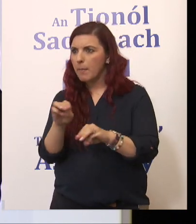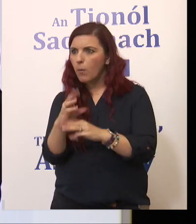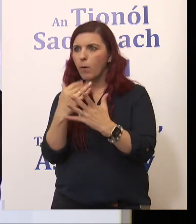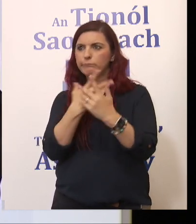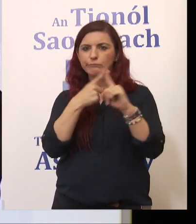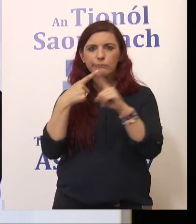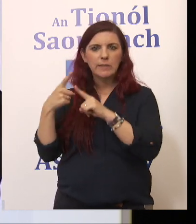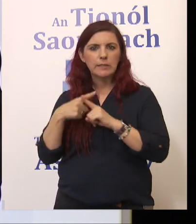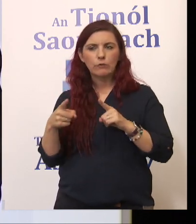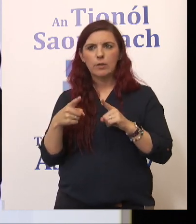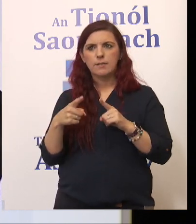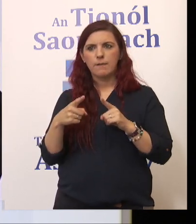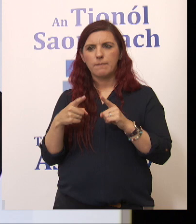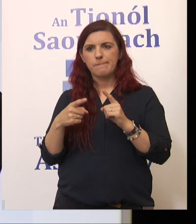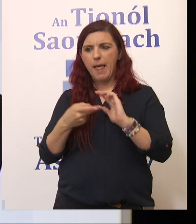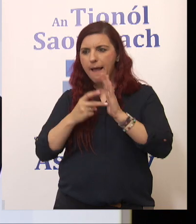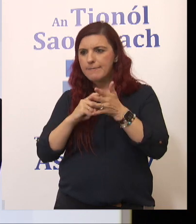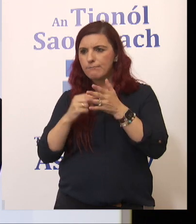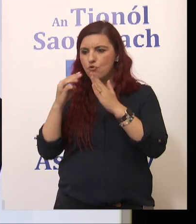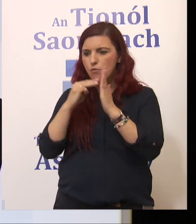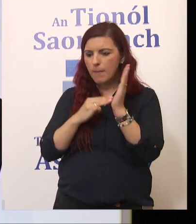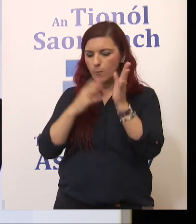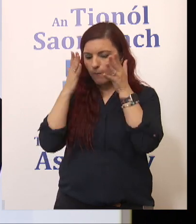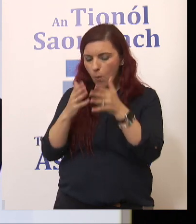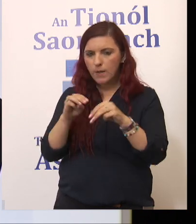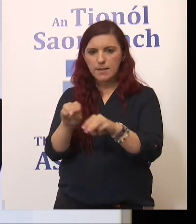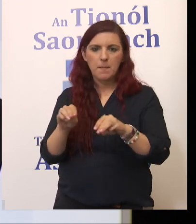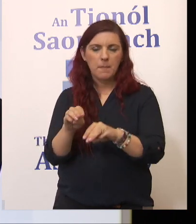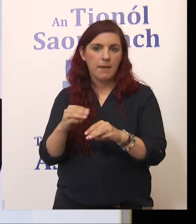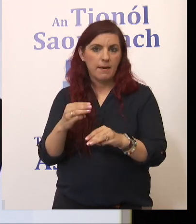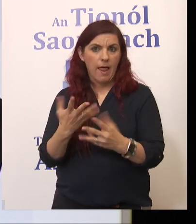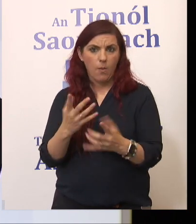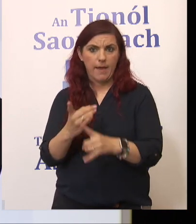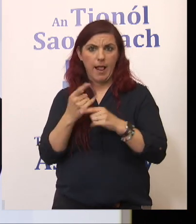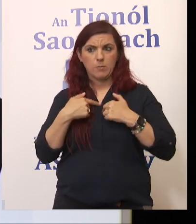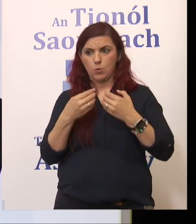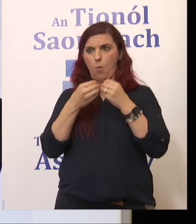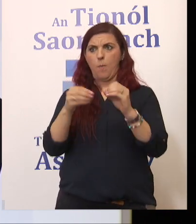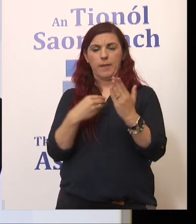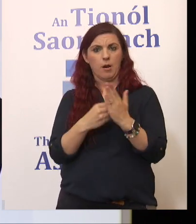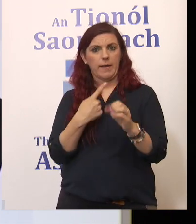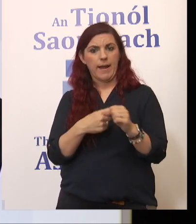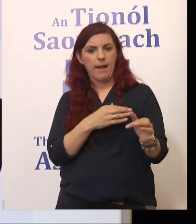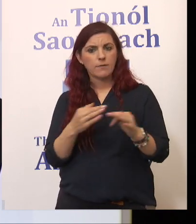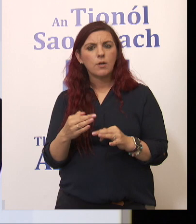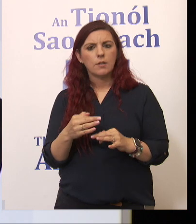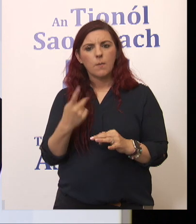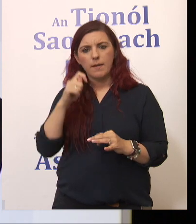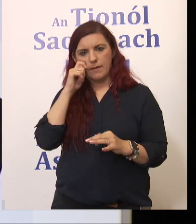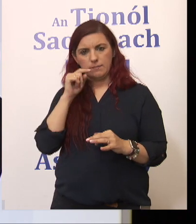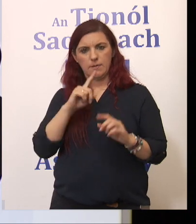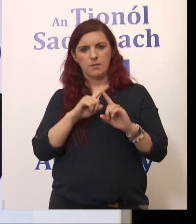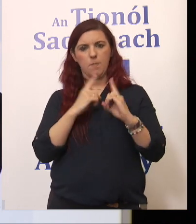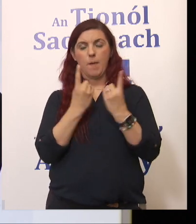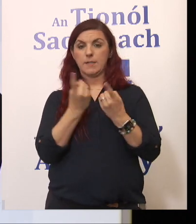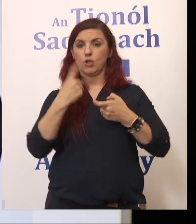really citizen-focused initiatives, and how they helped us reopen the economy again. And I came to this department about 2 years